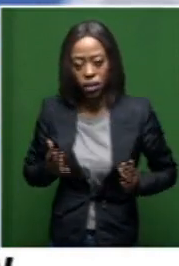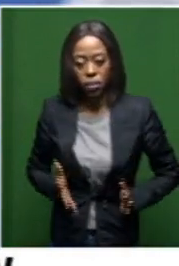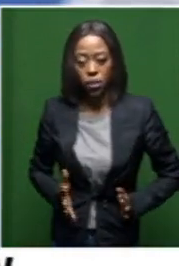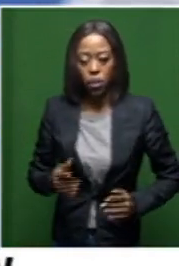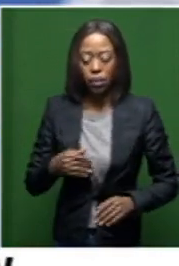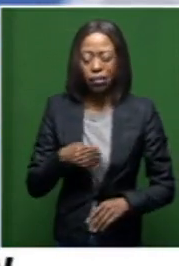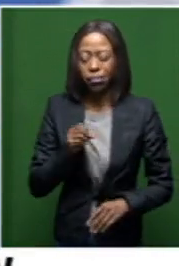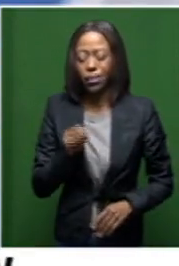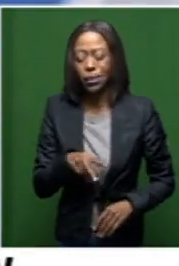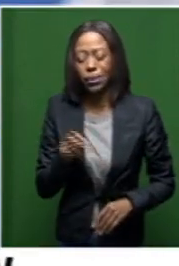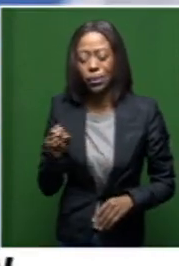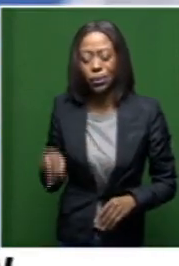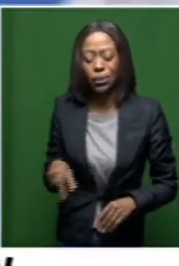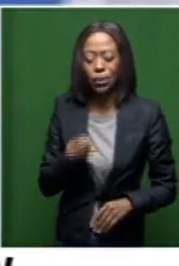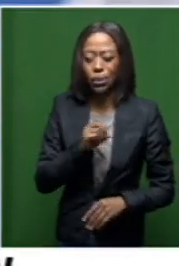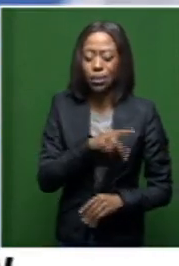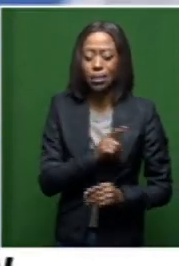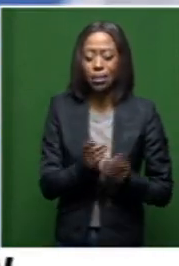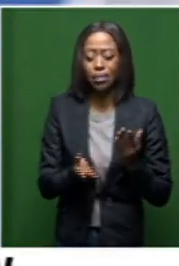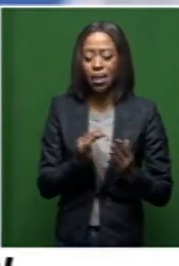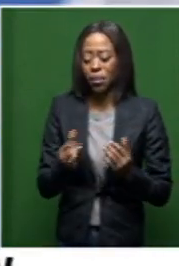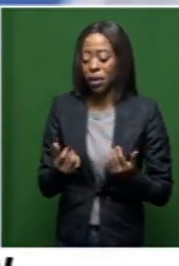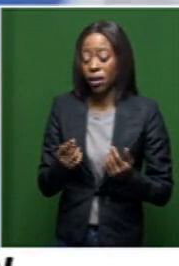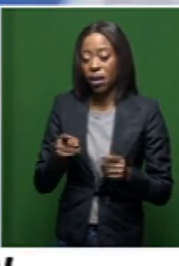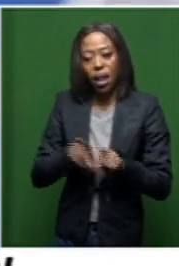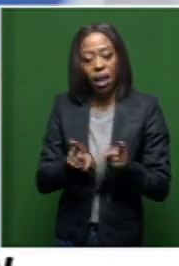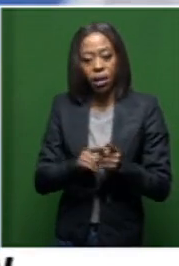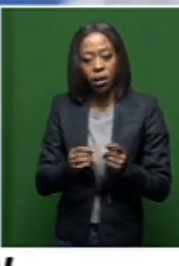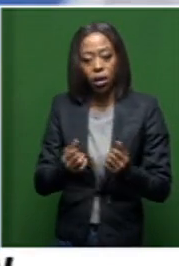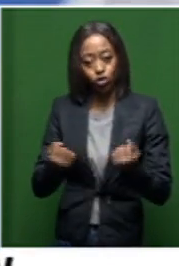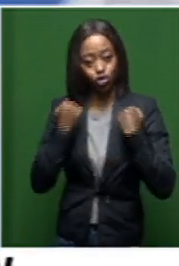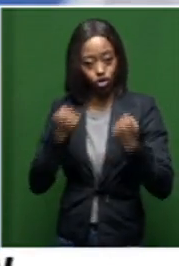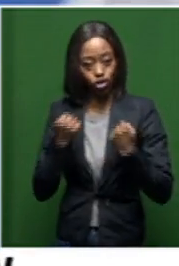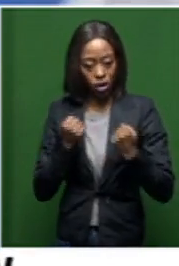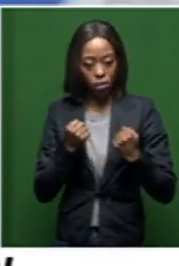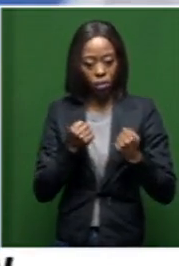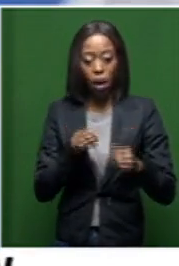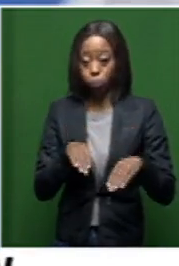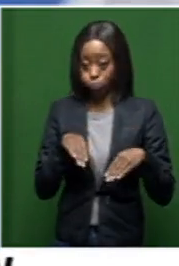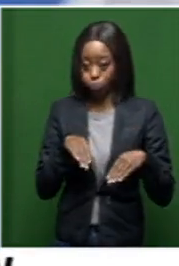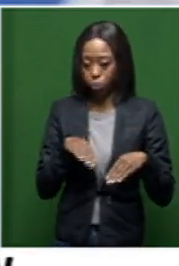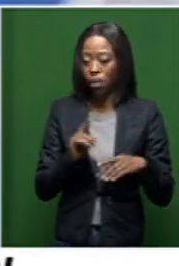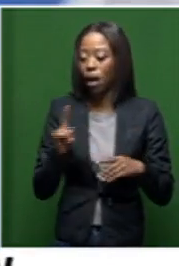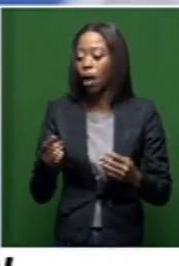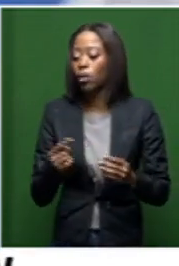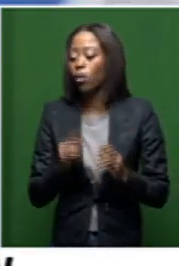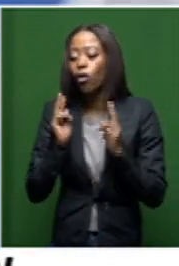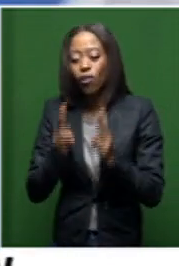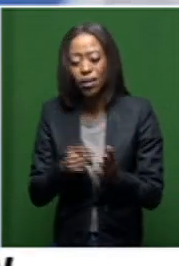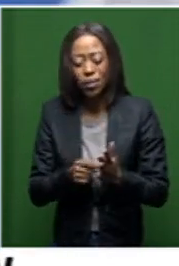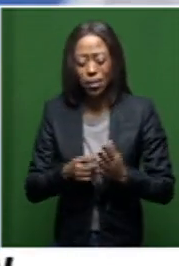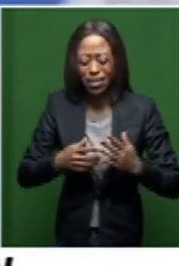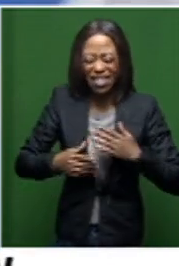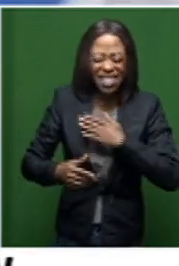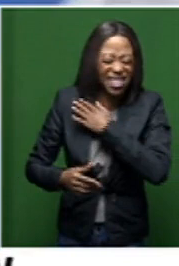bit achy, similar to when you haven't gone to the gym for a few months and then suddenly visit the gym for a week, you feel really